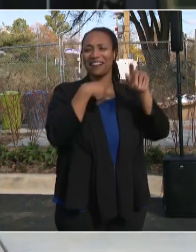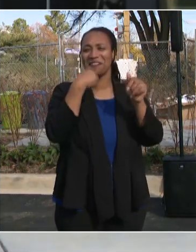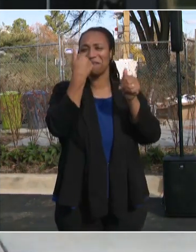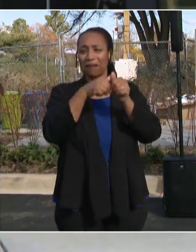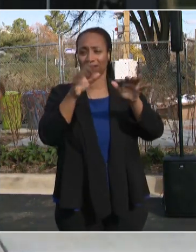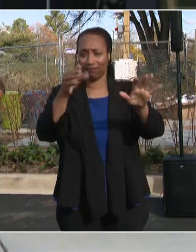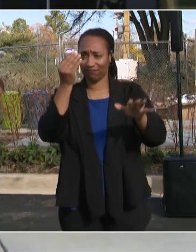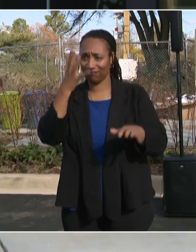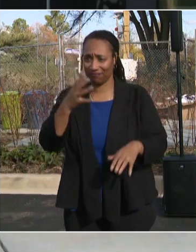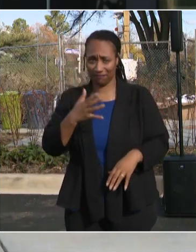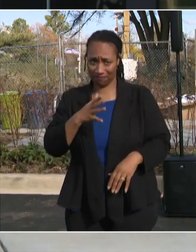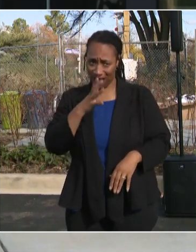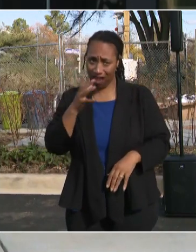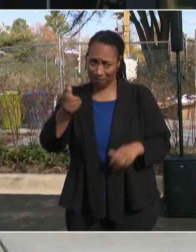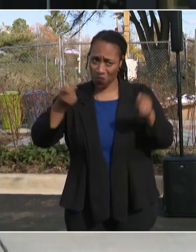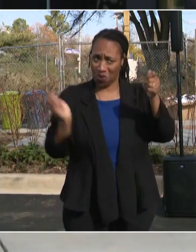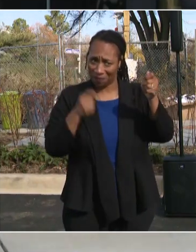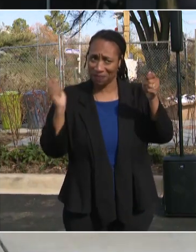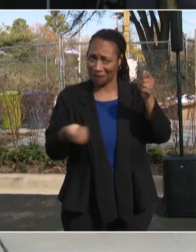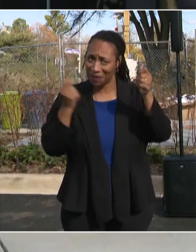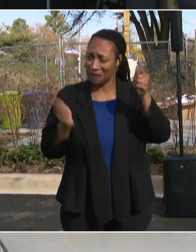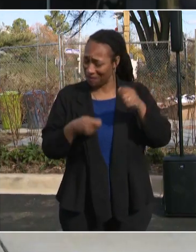Yeah,